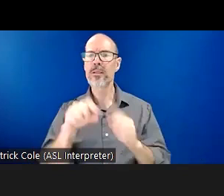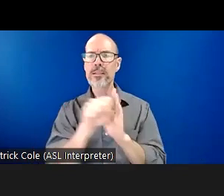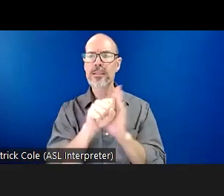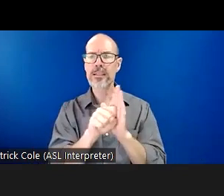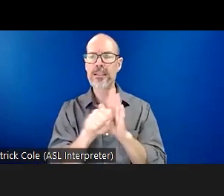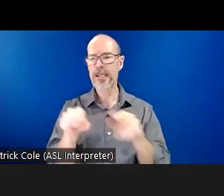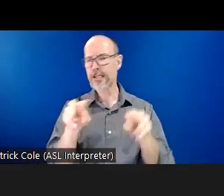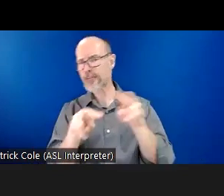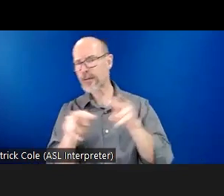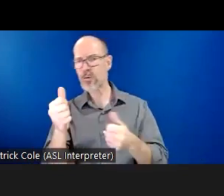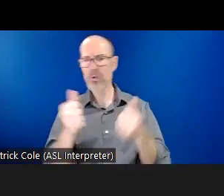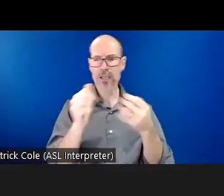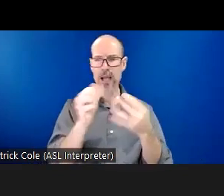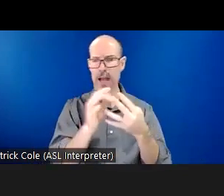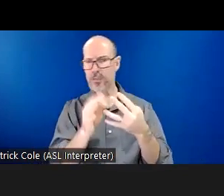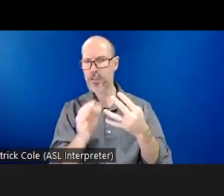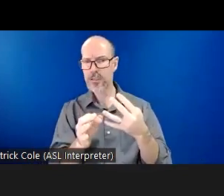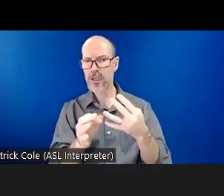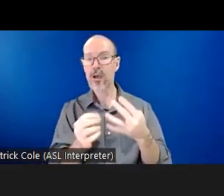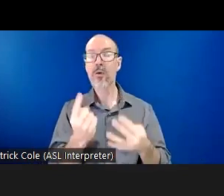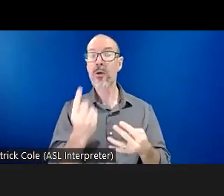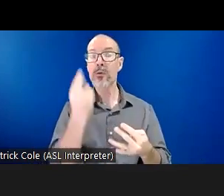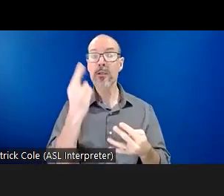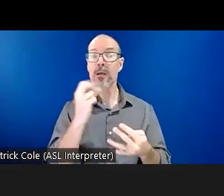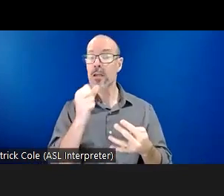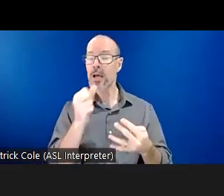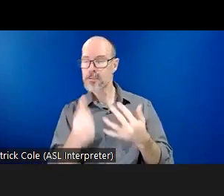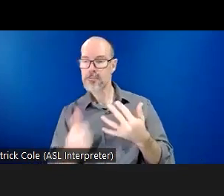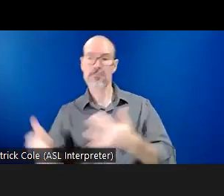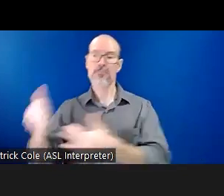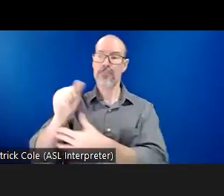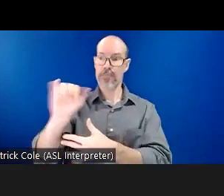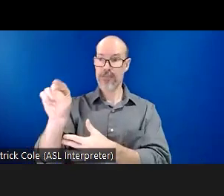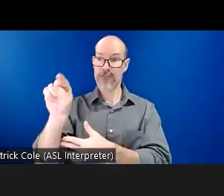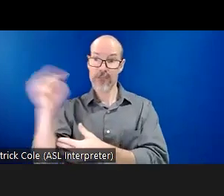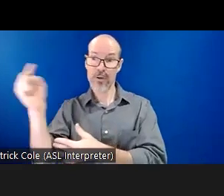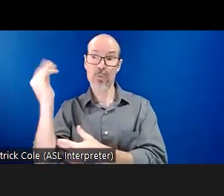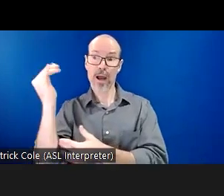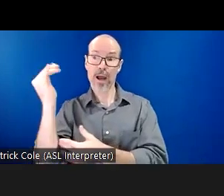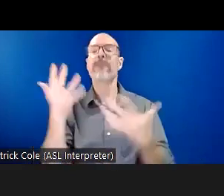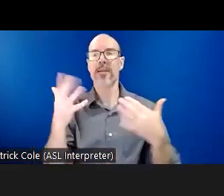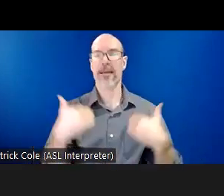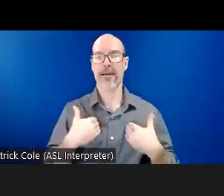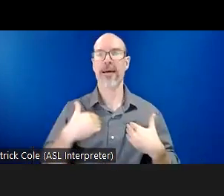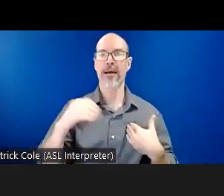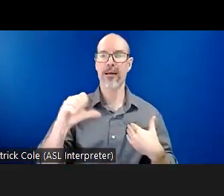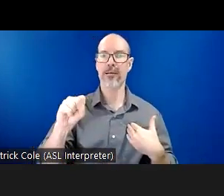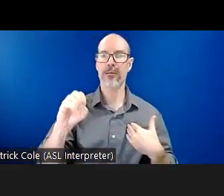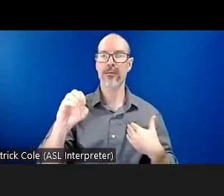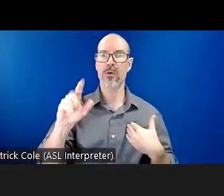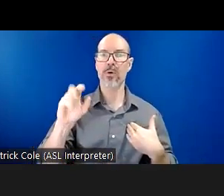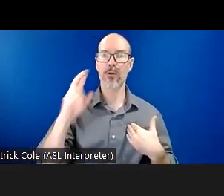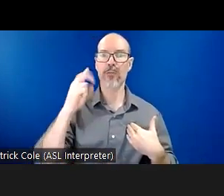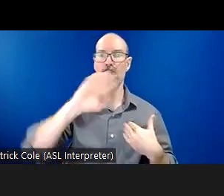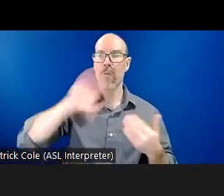why we may not have prioritized that was because we knew we had a Solar for All application before EPA.